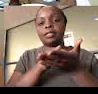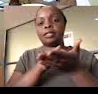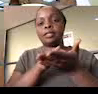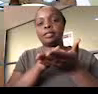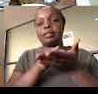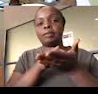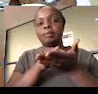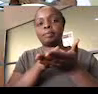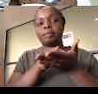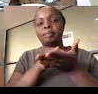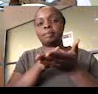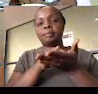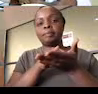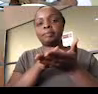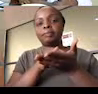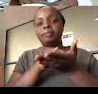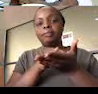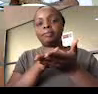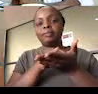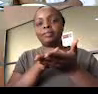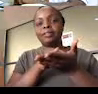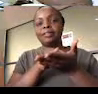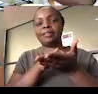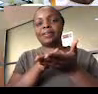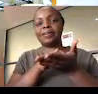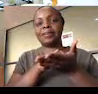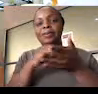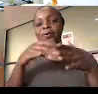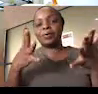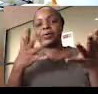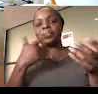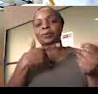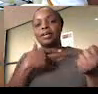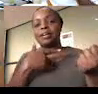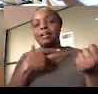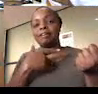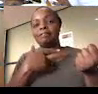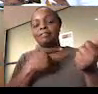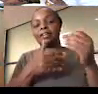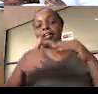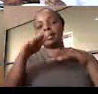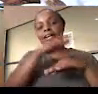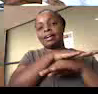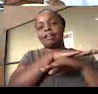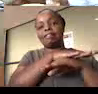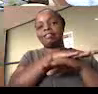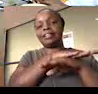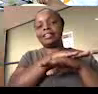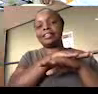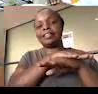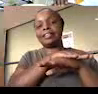month, you just bring your 100 bob, and you are entitled for all these services. Yes. Wow. The